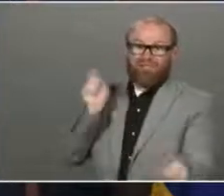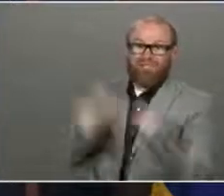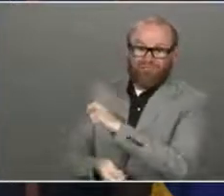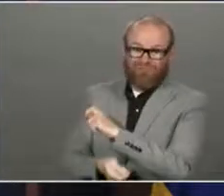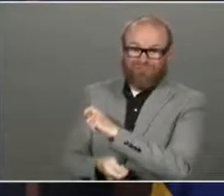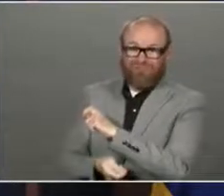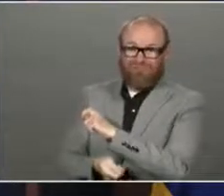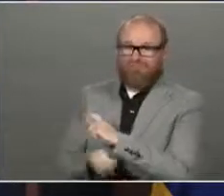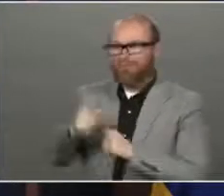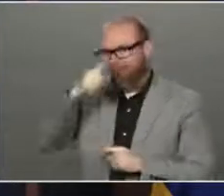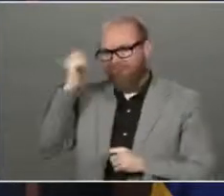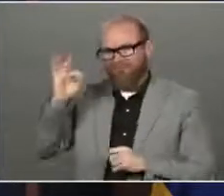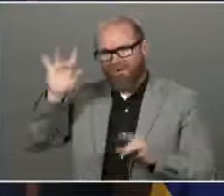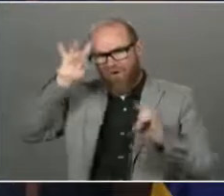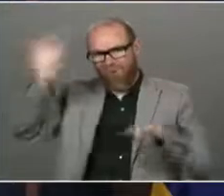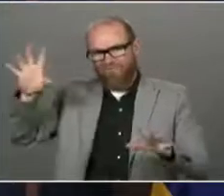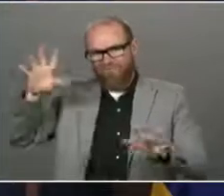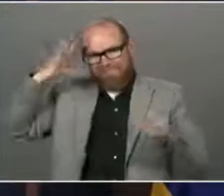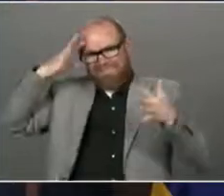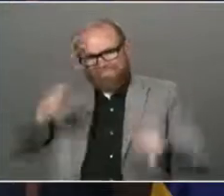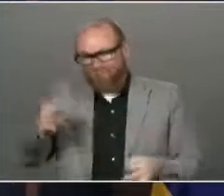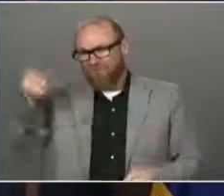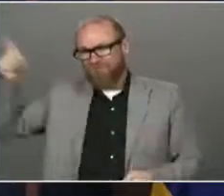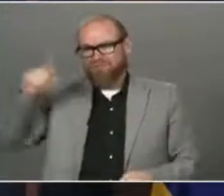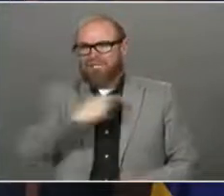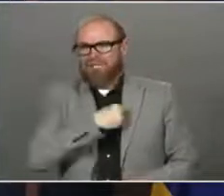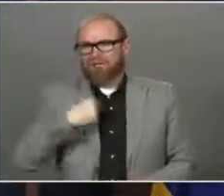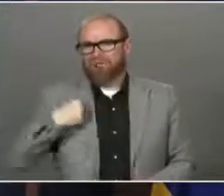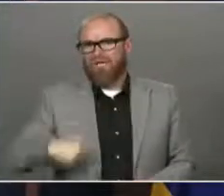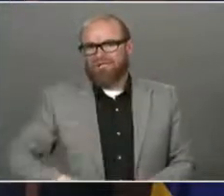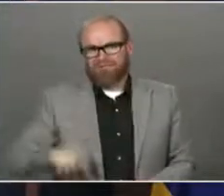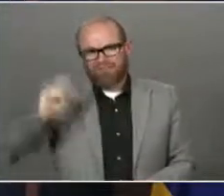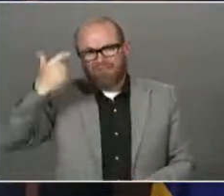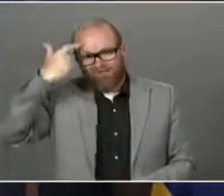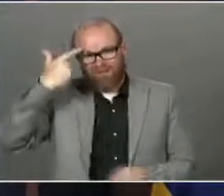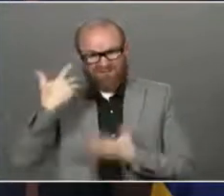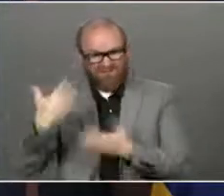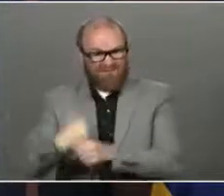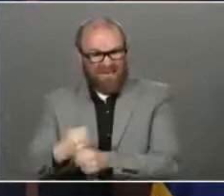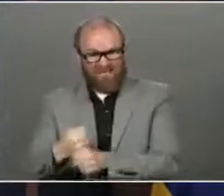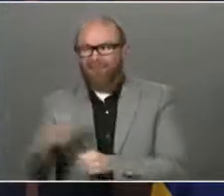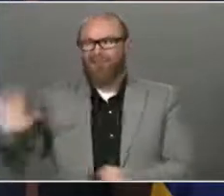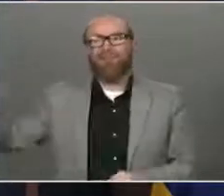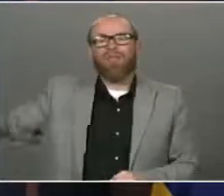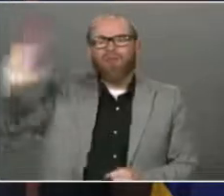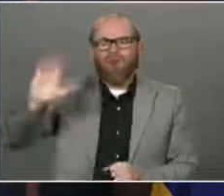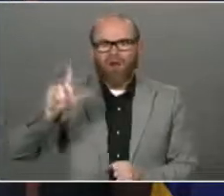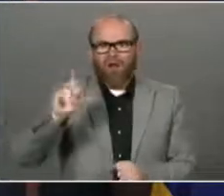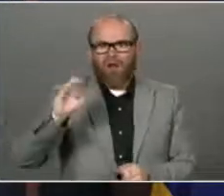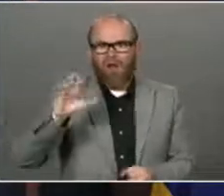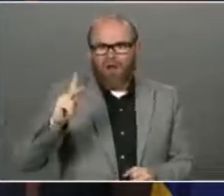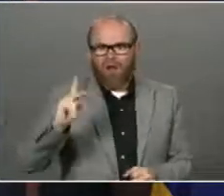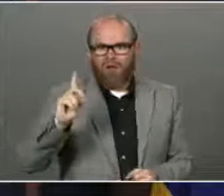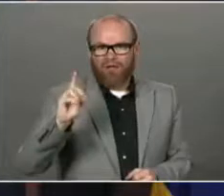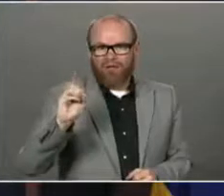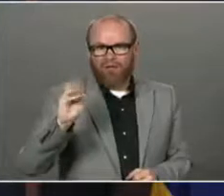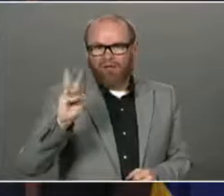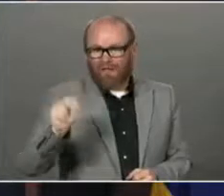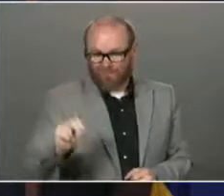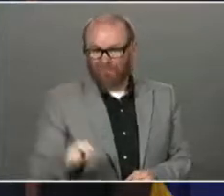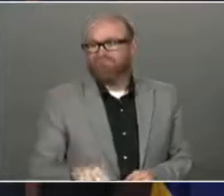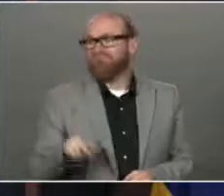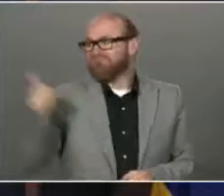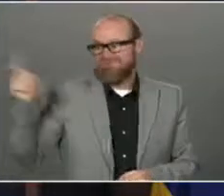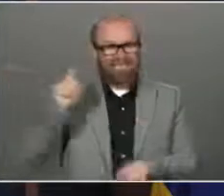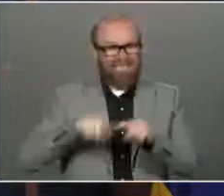terrible decisions that the Chinese government has made and the lockdowns that they are putting in place right now, and their inability to get people vaccinated